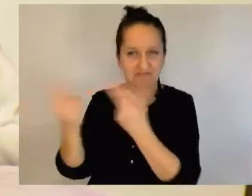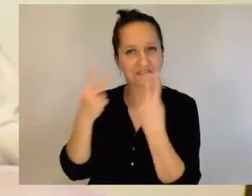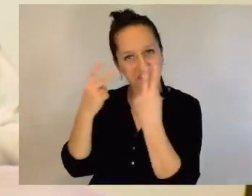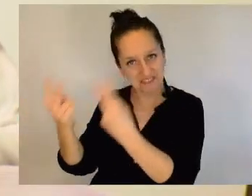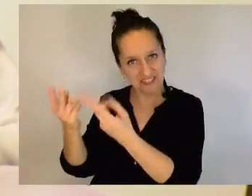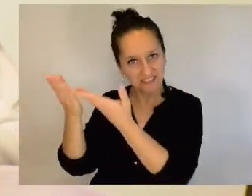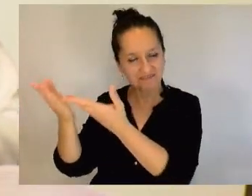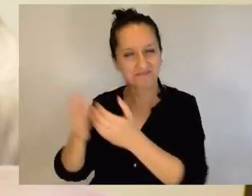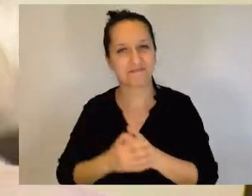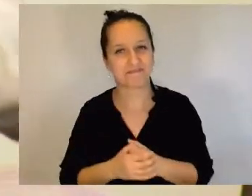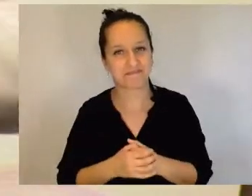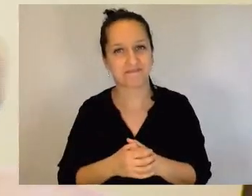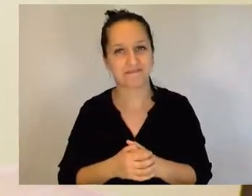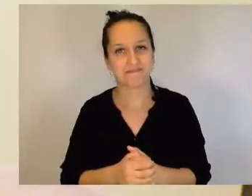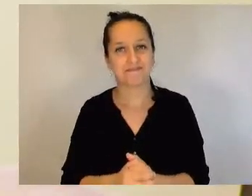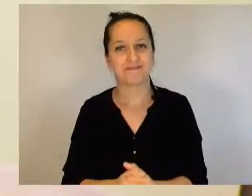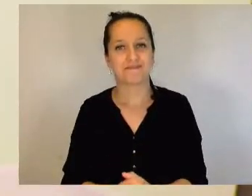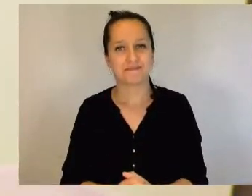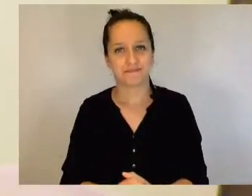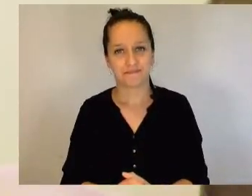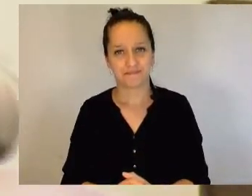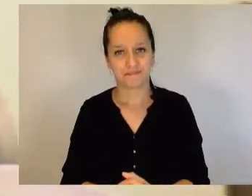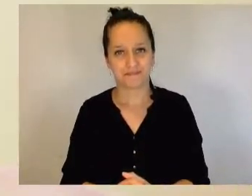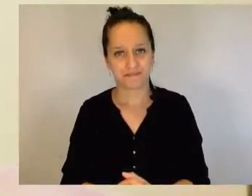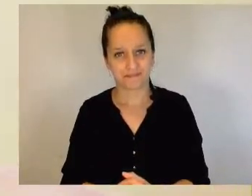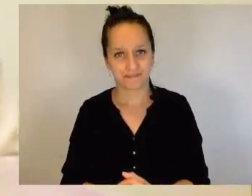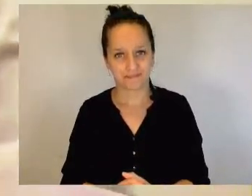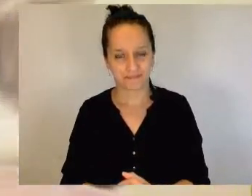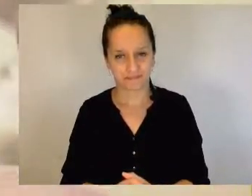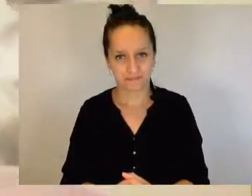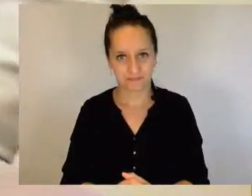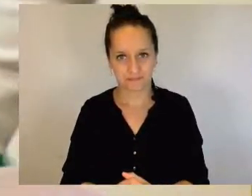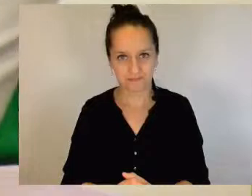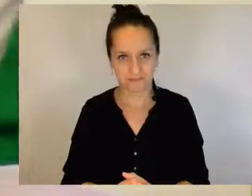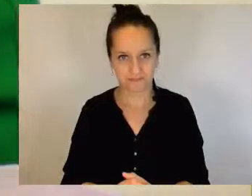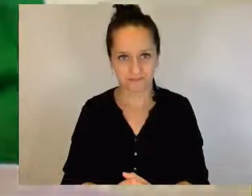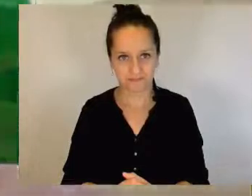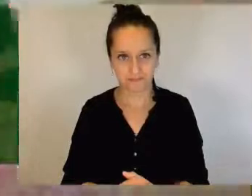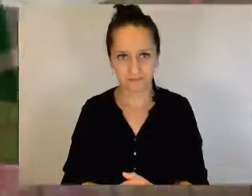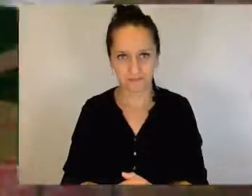dancers and musicians that will delight you from now on.